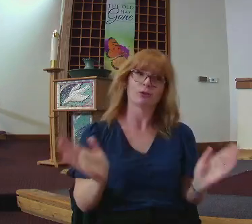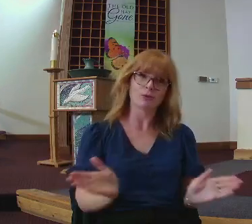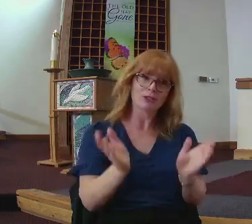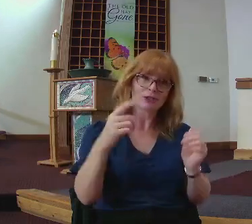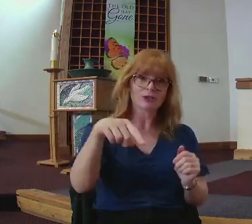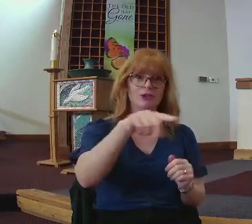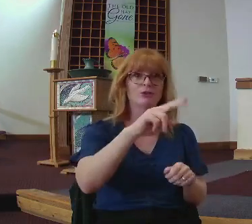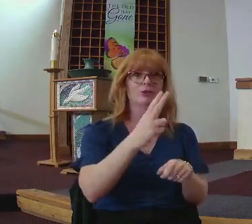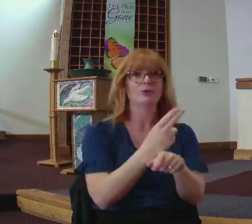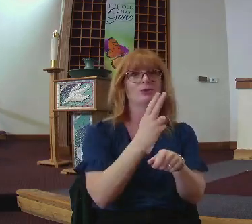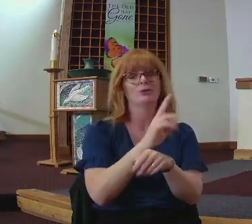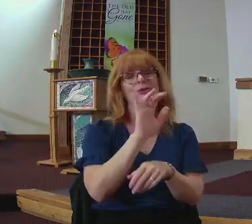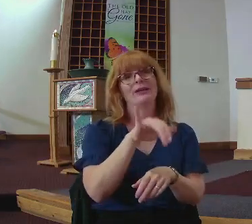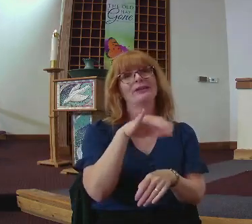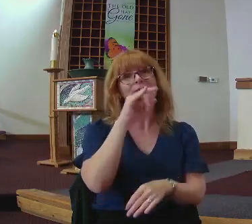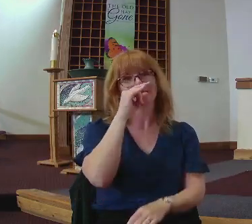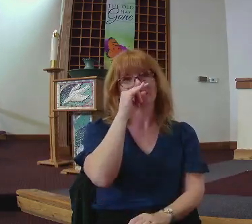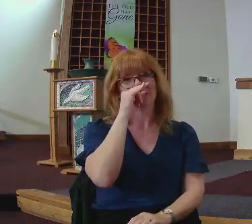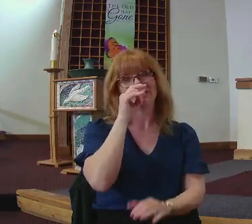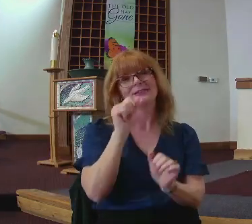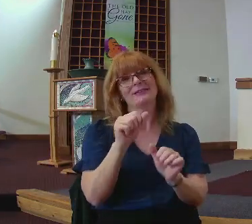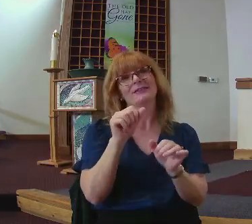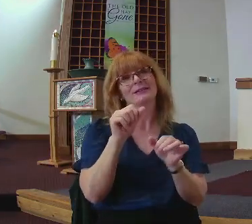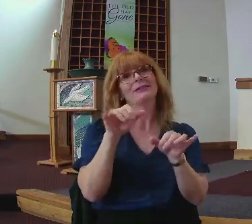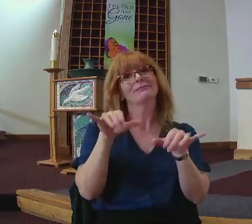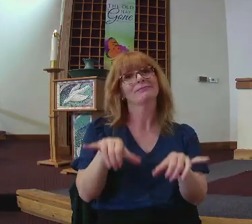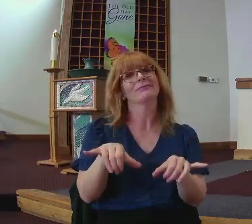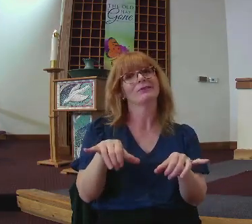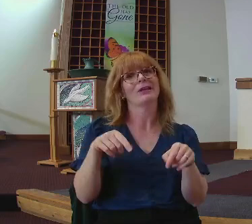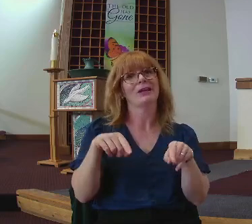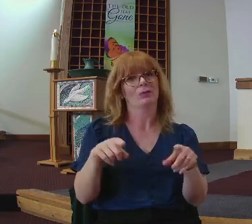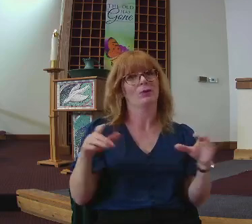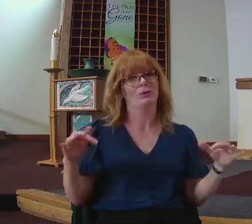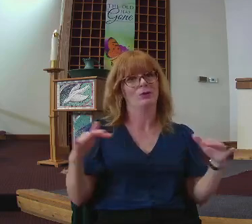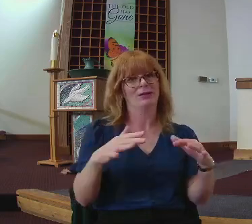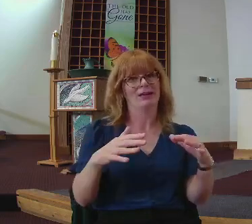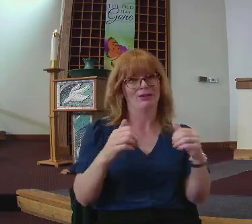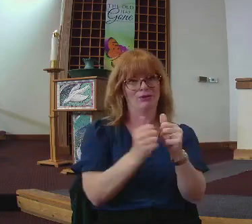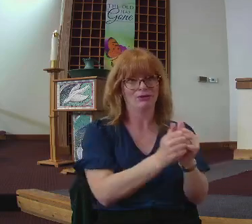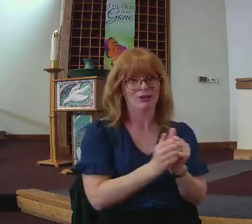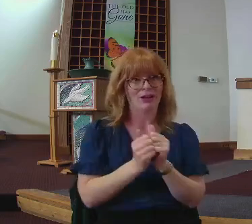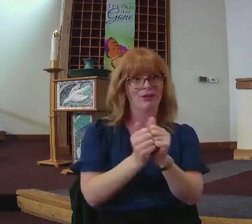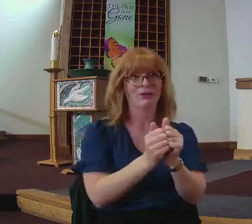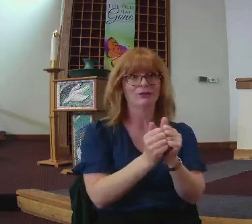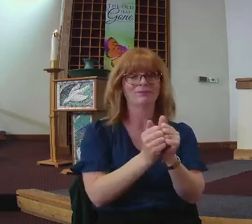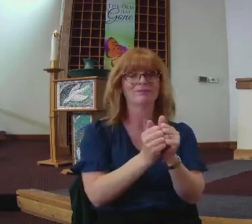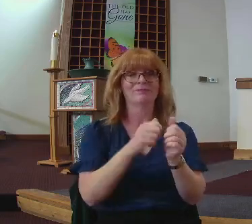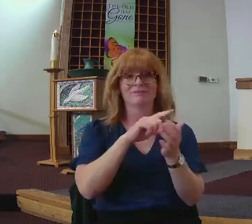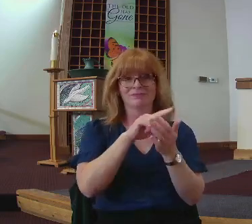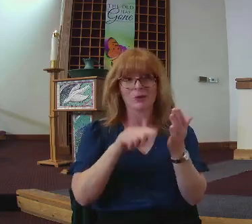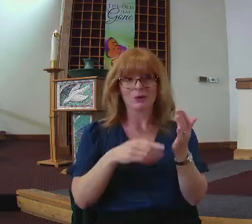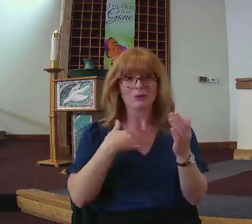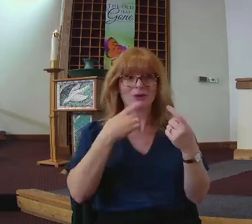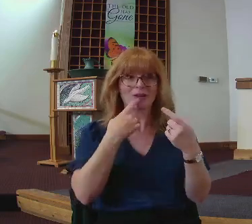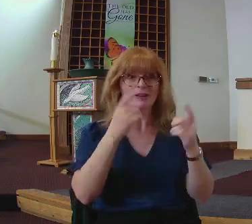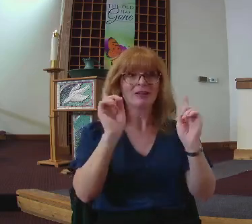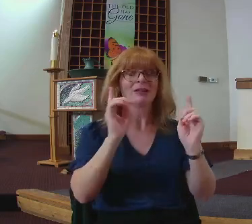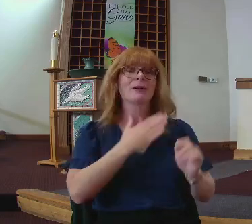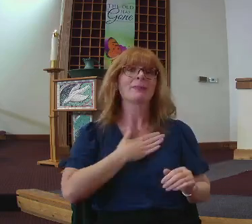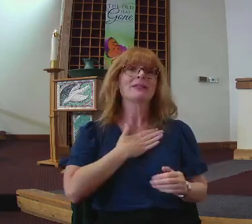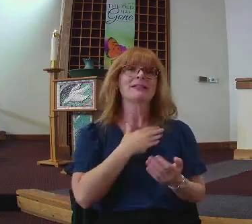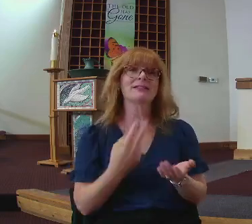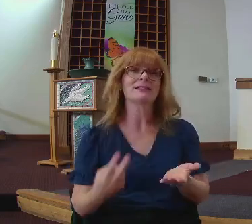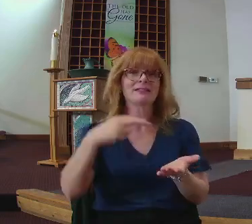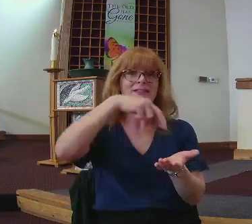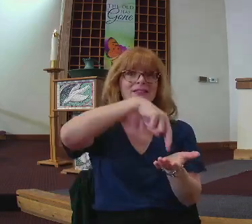that, and so our kids can worship with families and we gather together. Those are the announcements I have to share. Will you stand with me now as you're